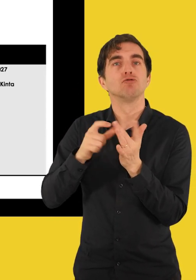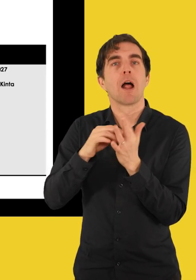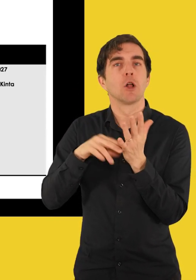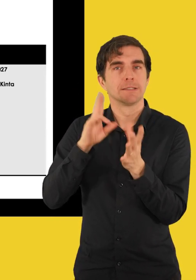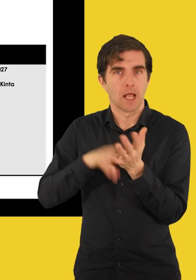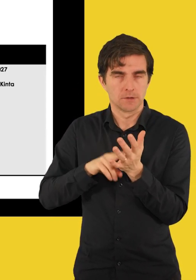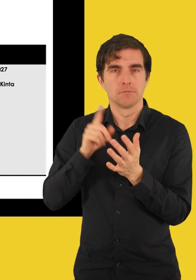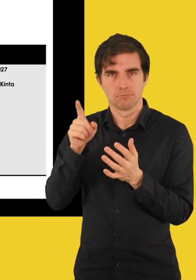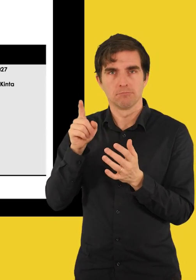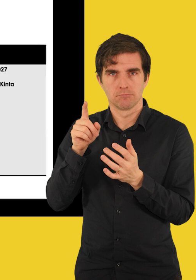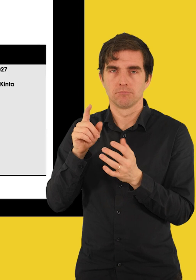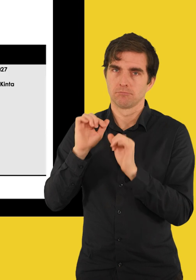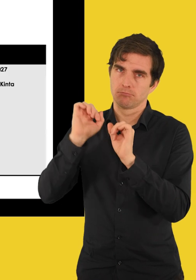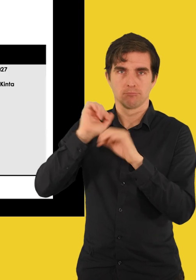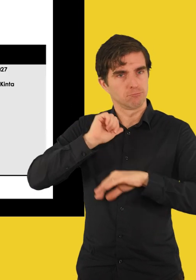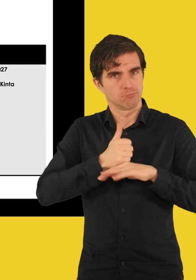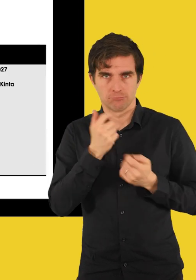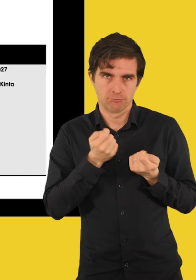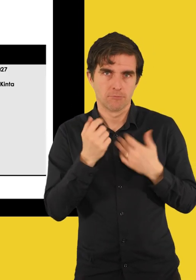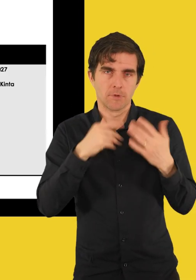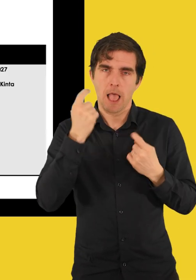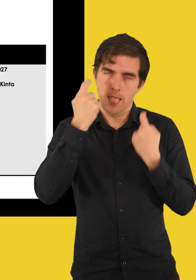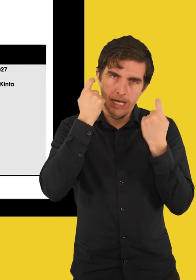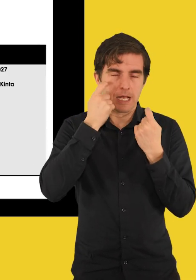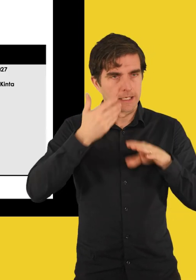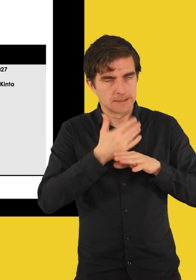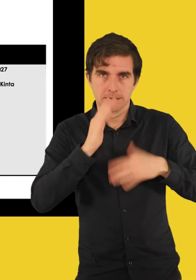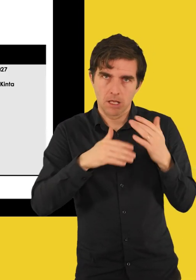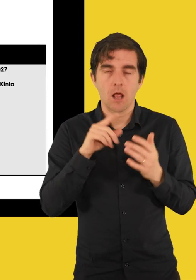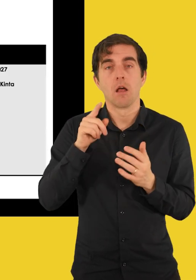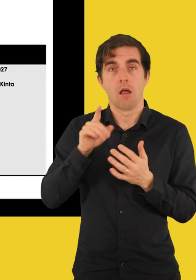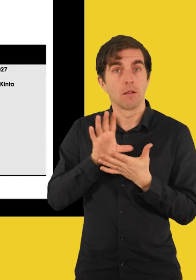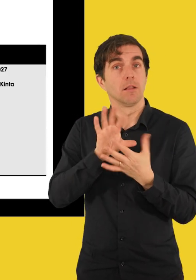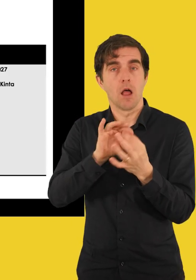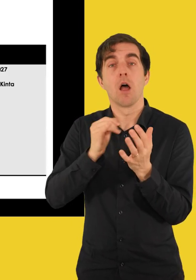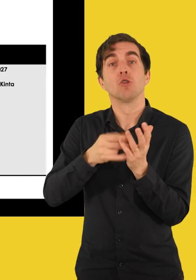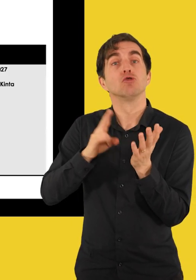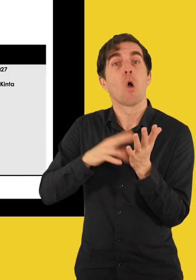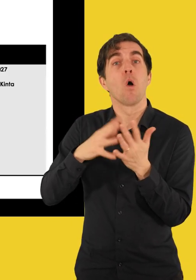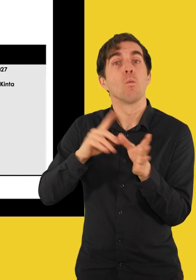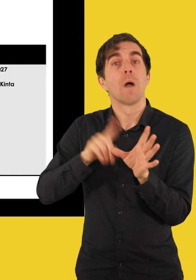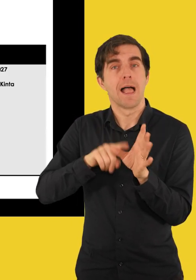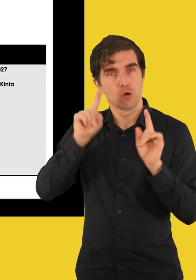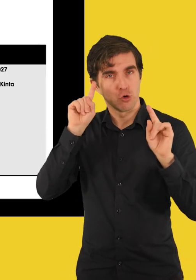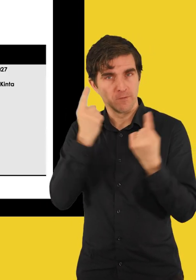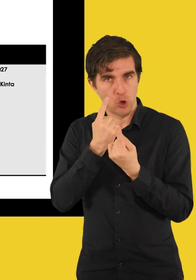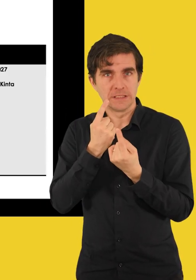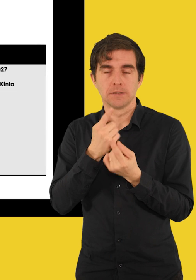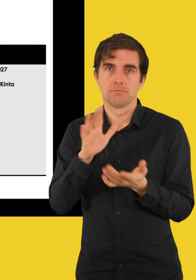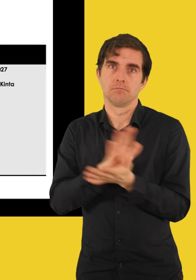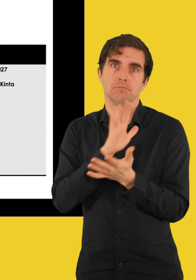Darul Ridwan, or the State Institute think tank, and also our knowledge partner, which is Hanway